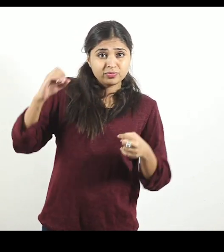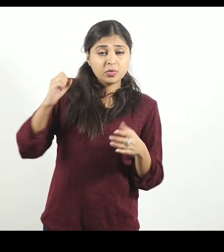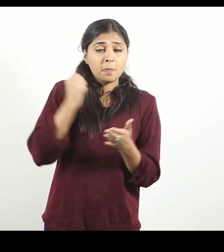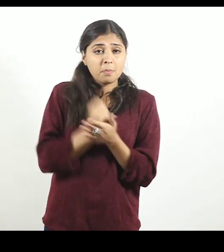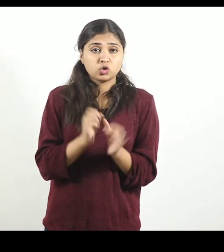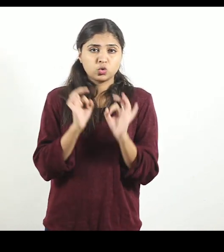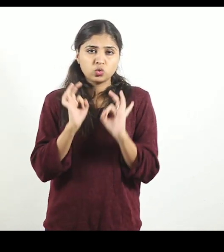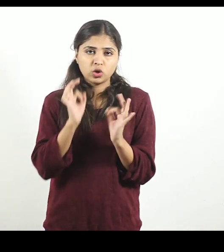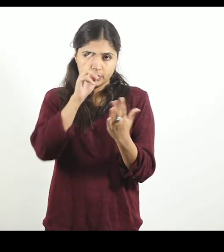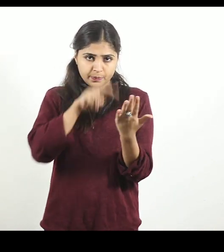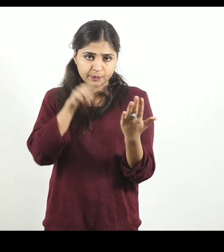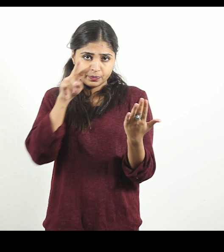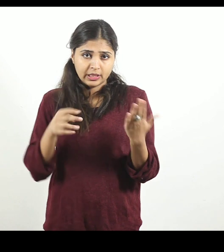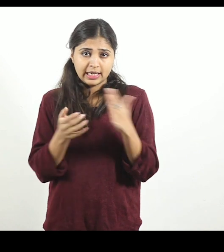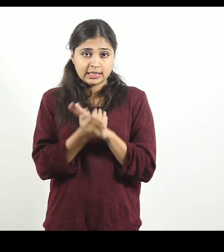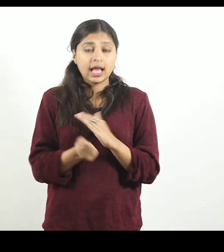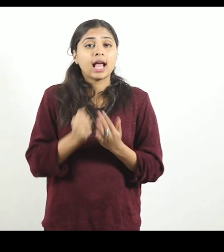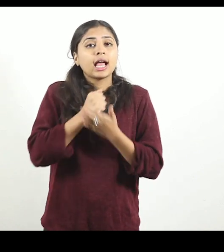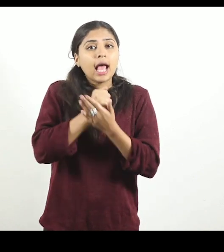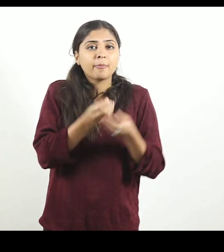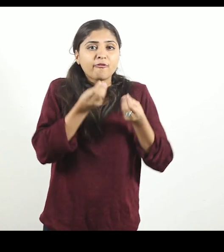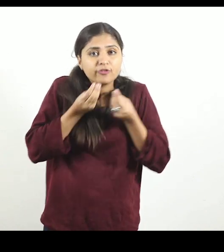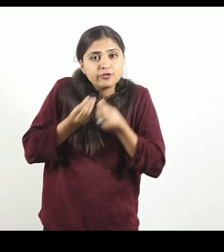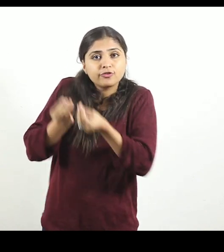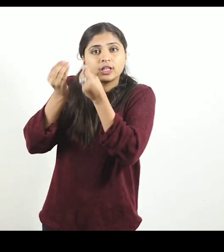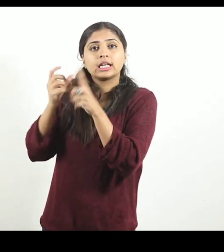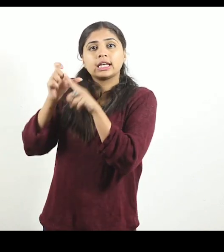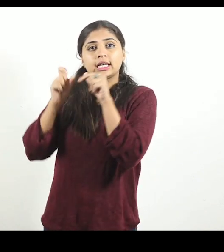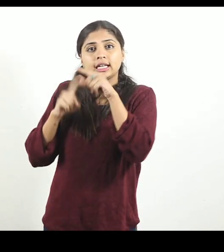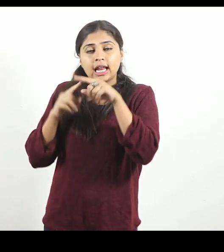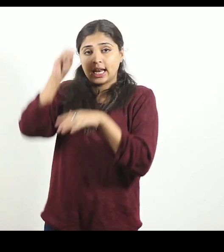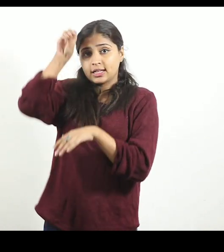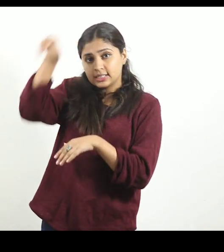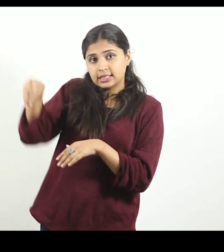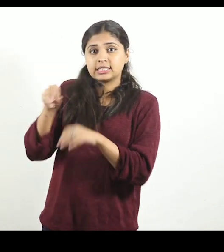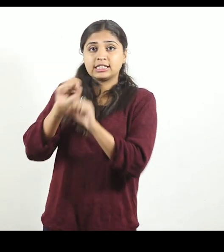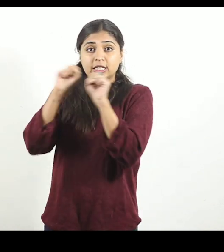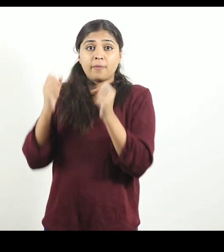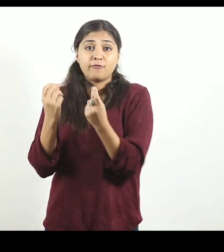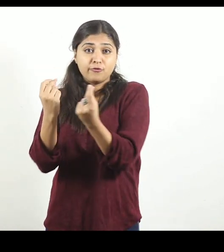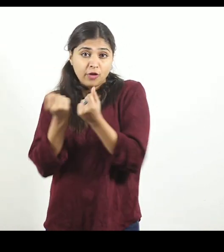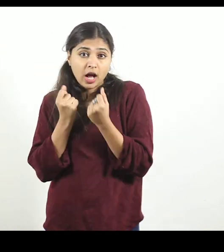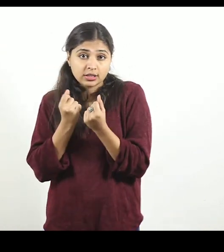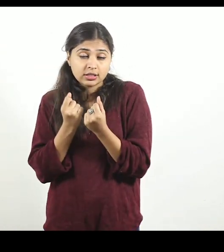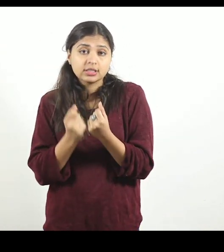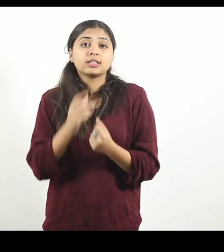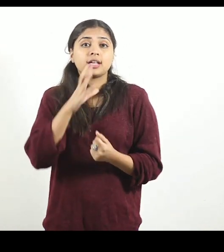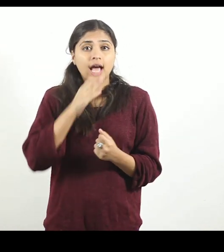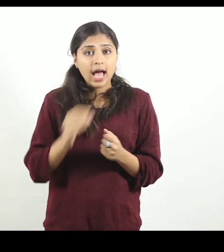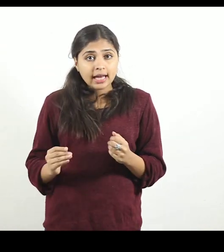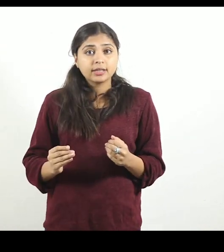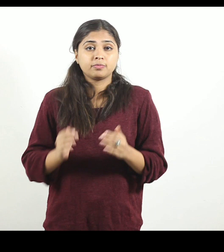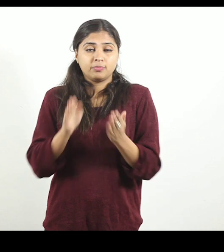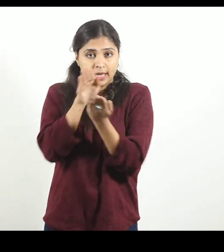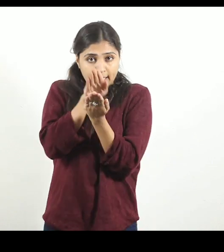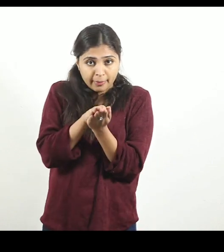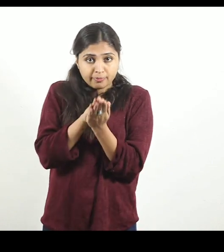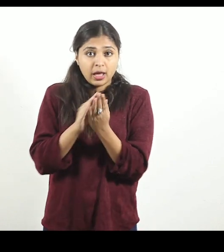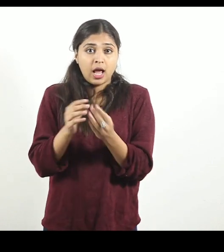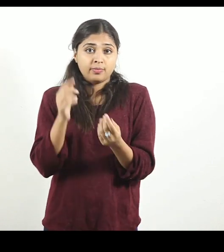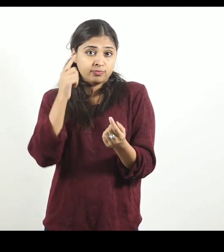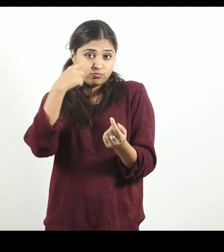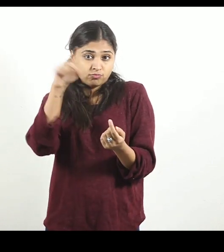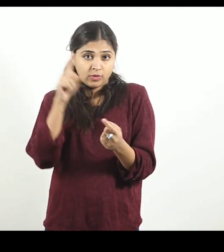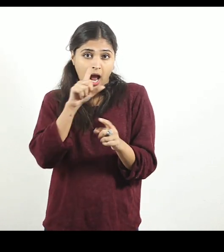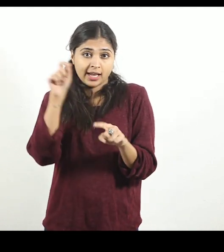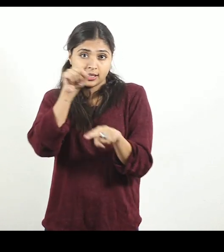help him to feed data into the system at a faster rate and also maintain the accuracy of data being entered.